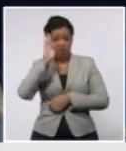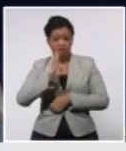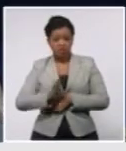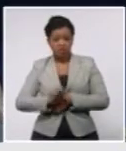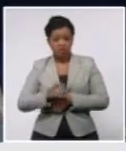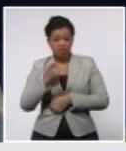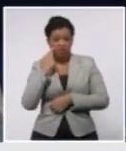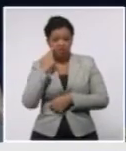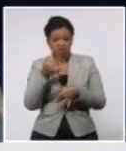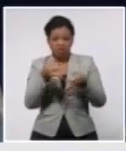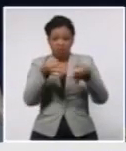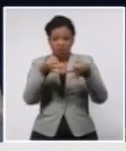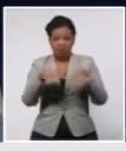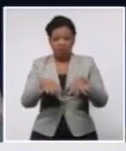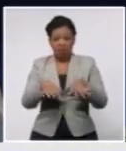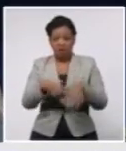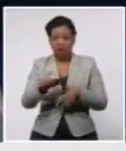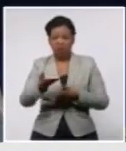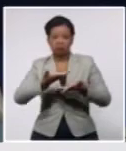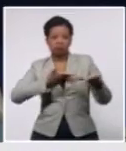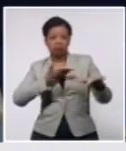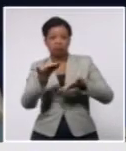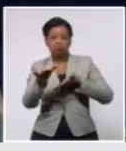last night, the same